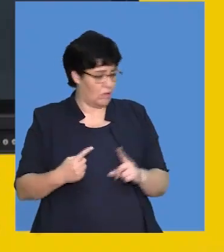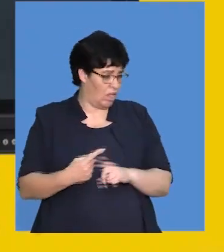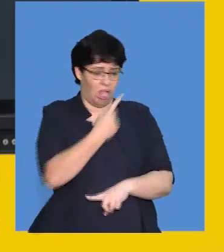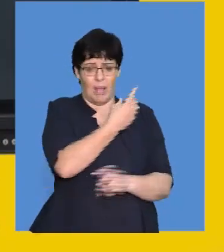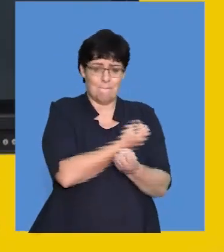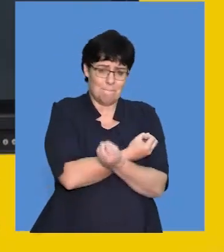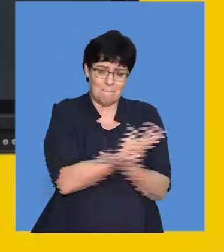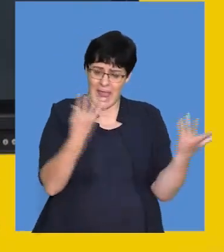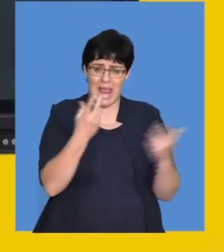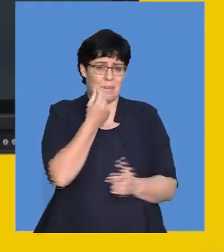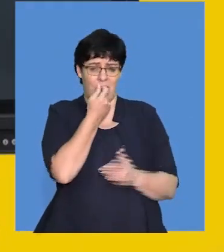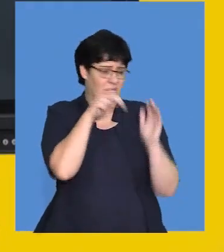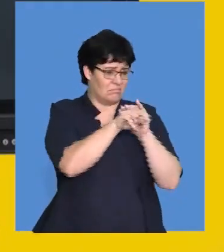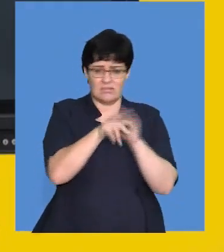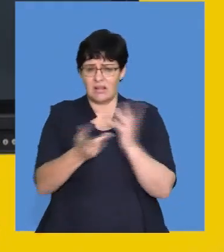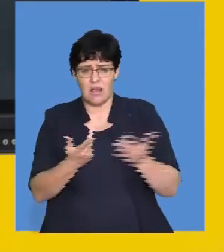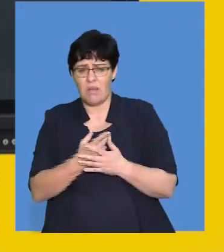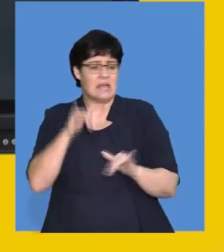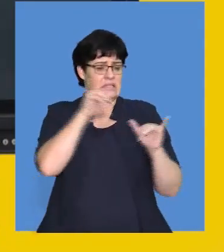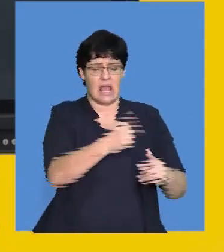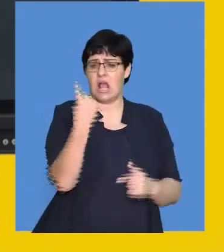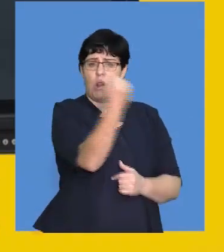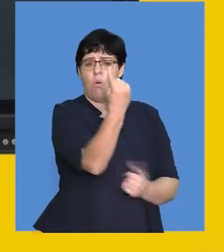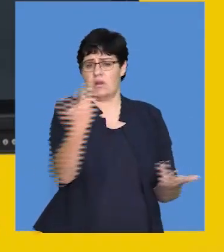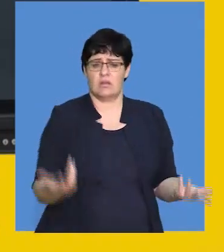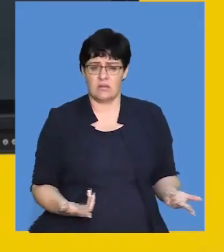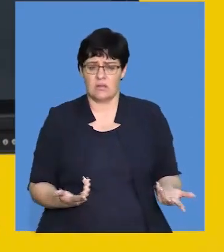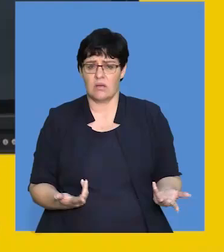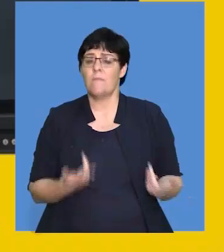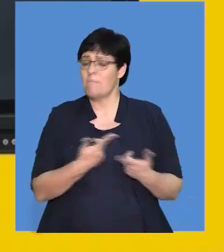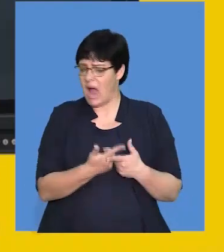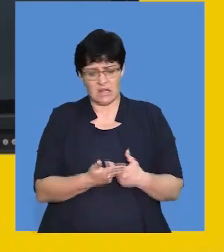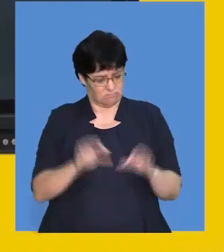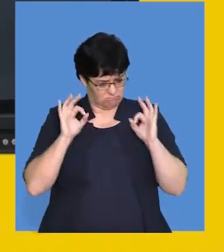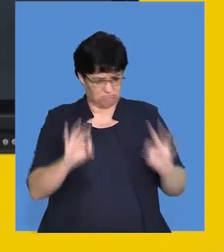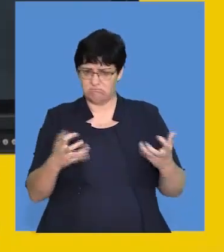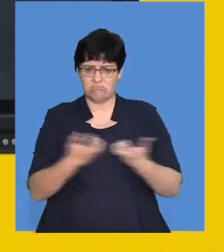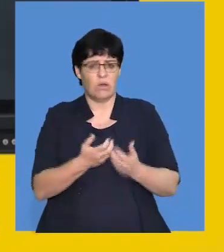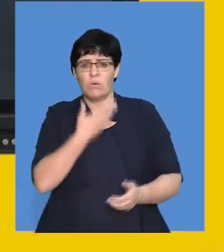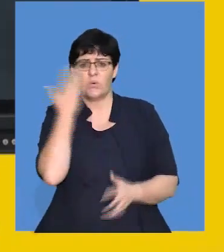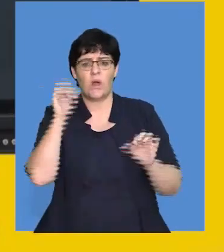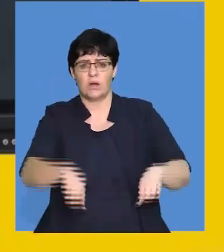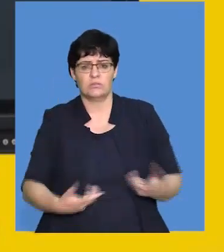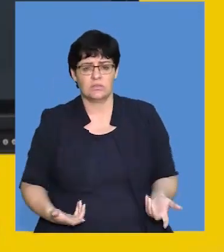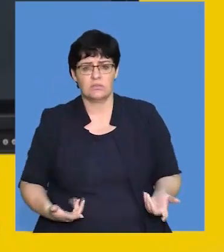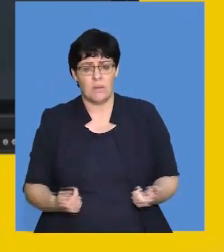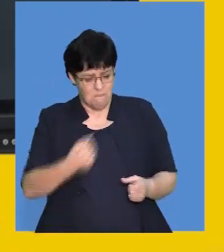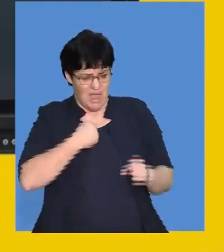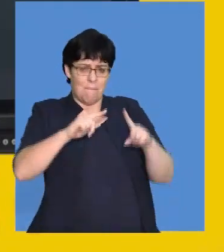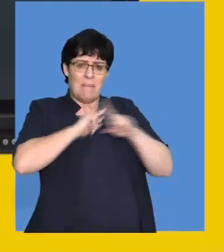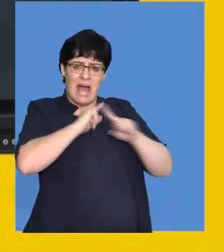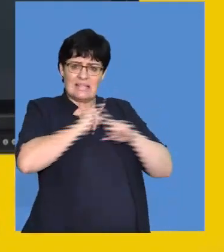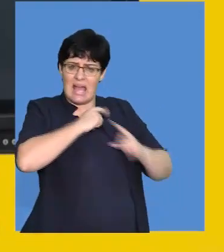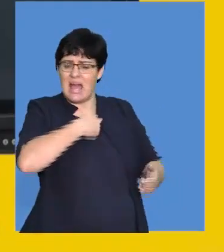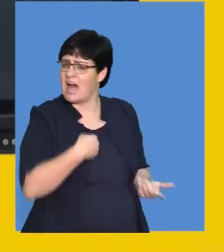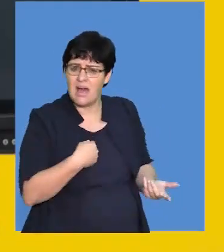in her life. She lives alone. And so this is an immoral act. And that is why, as a reverend, he